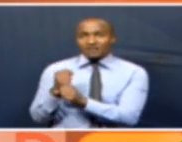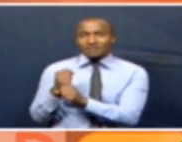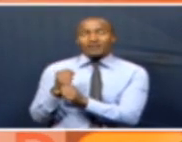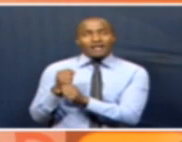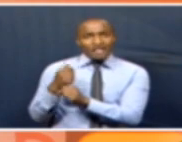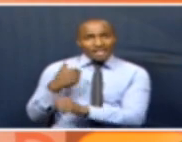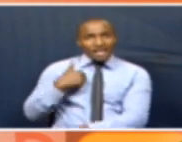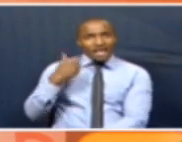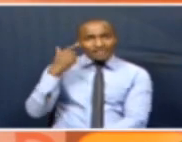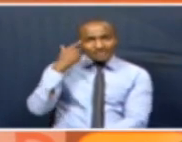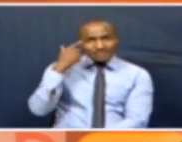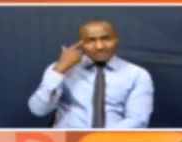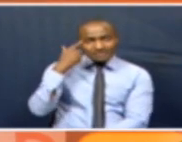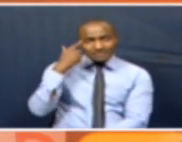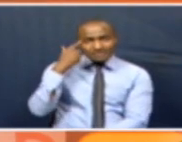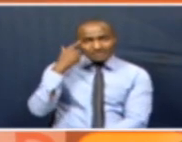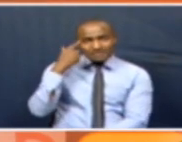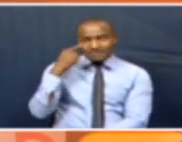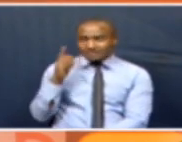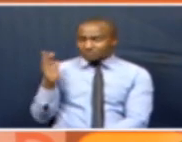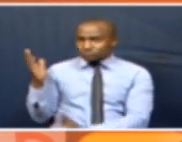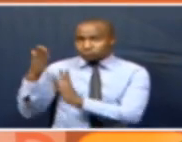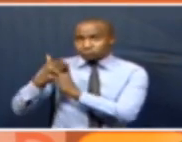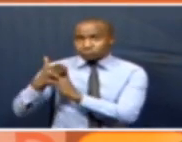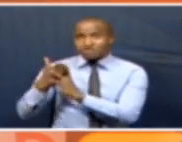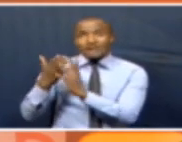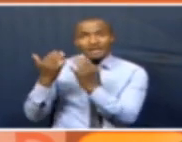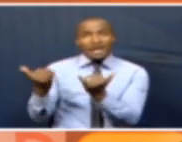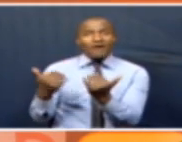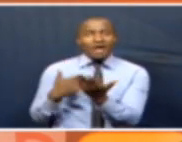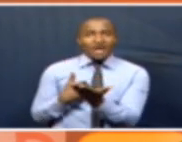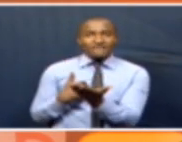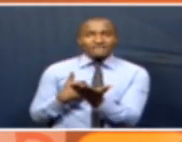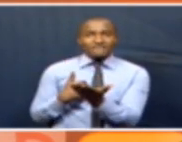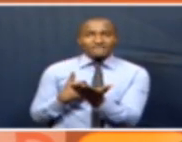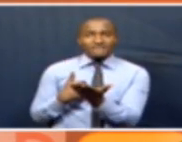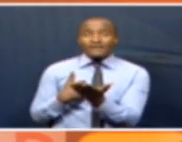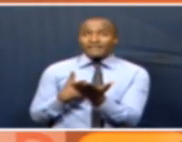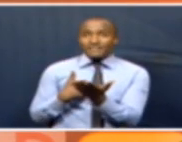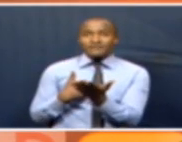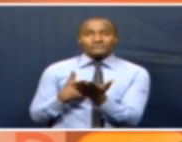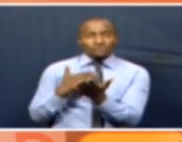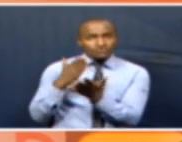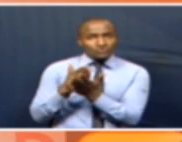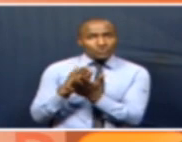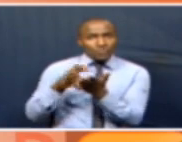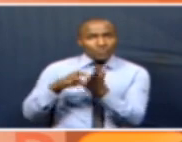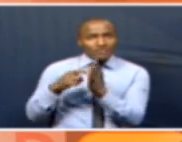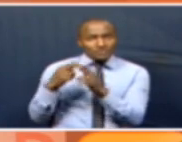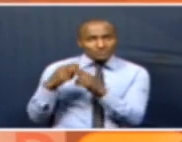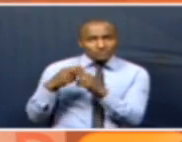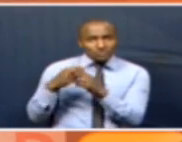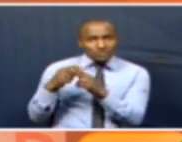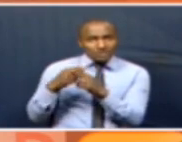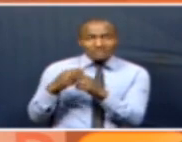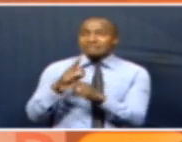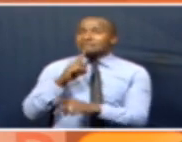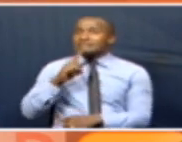think there is this interference right now, which will mean very soon dictatorship will be